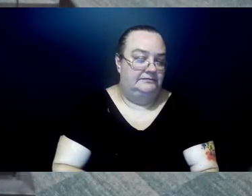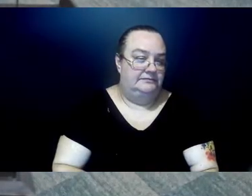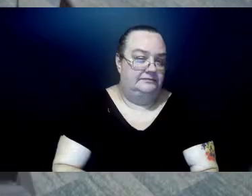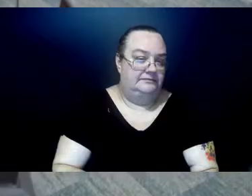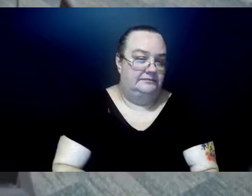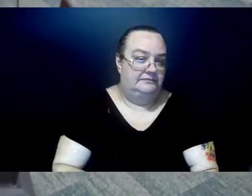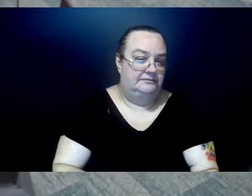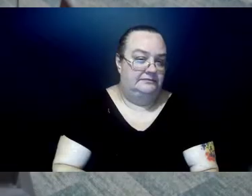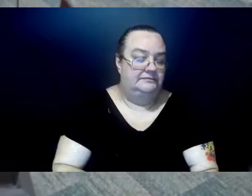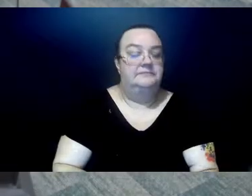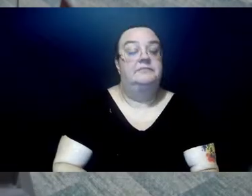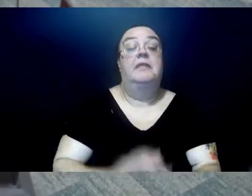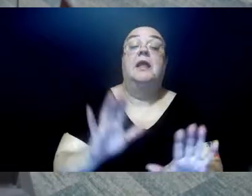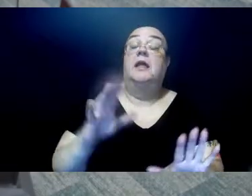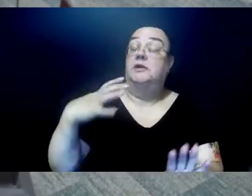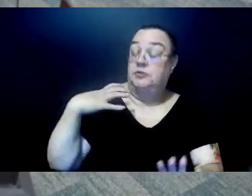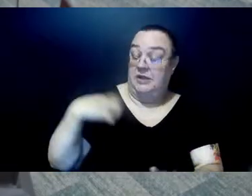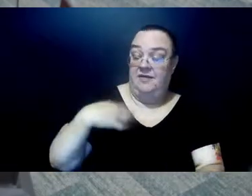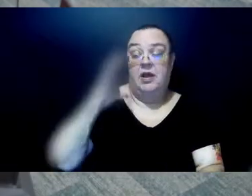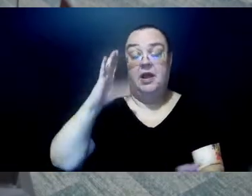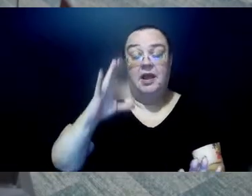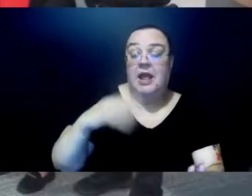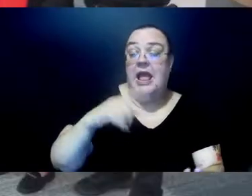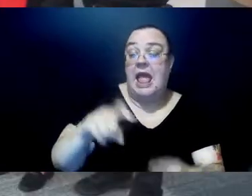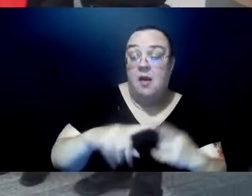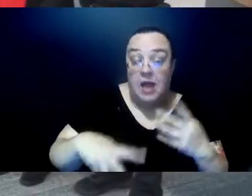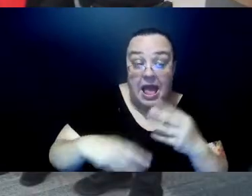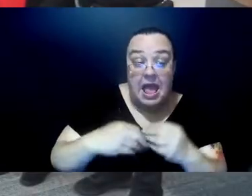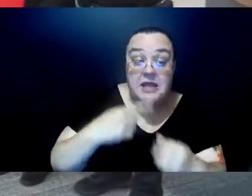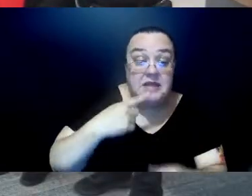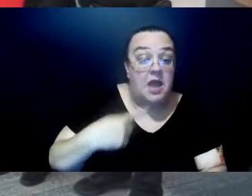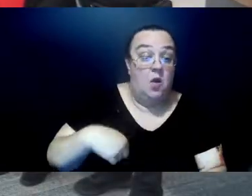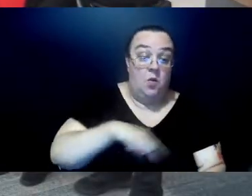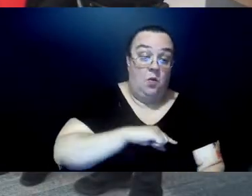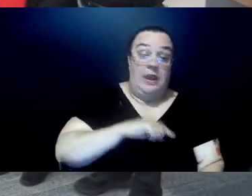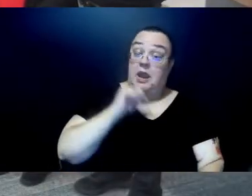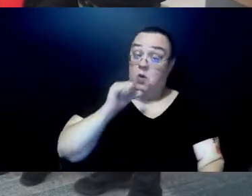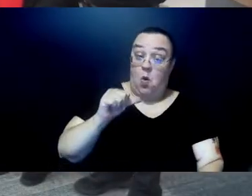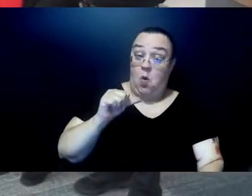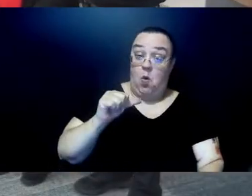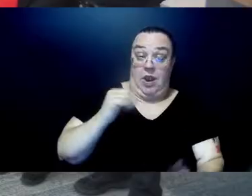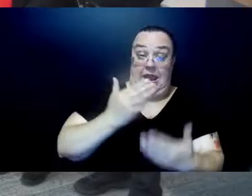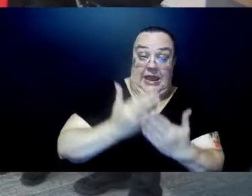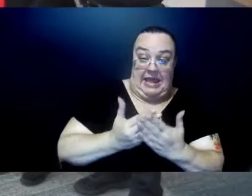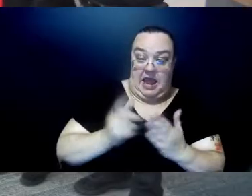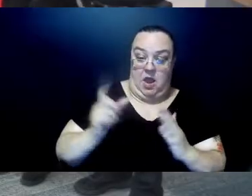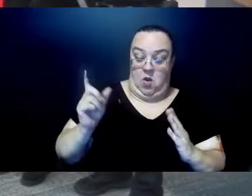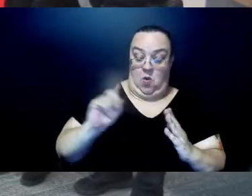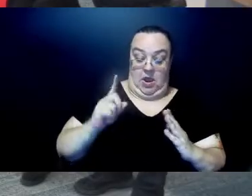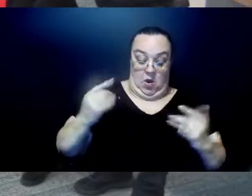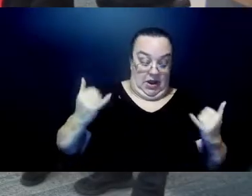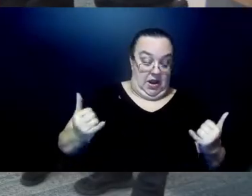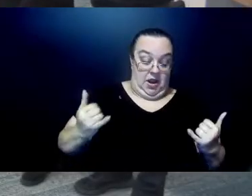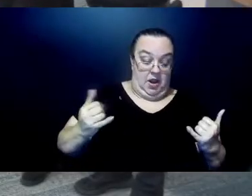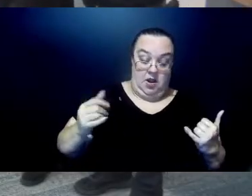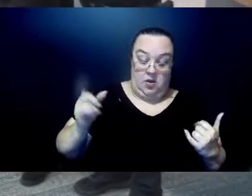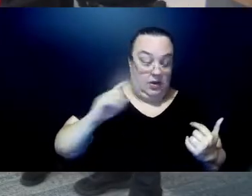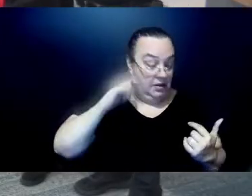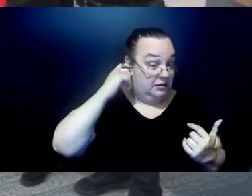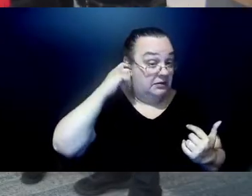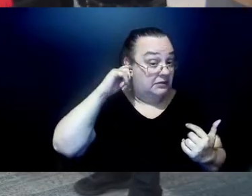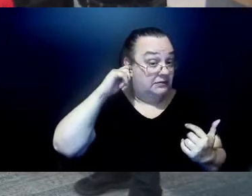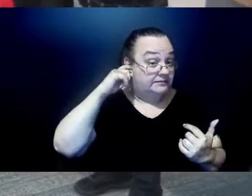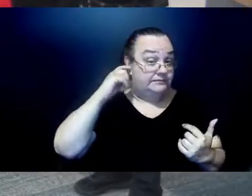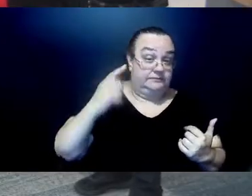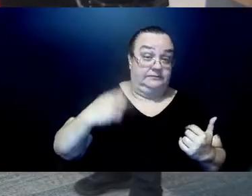And I'd be remiss if I didn't say that we don't get to where we are, or we don't have the opportunity, none of us that are wearing this